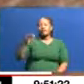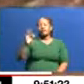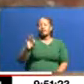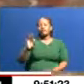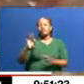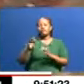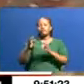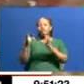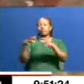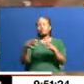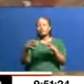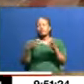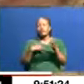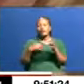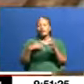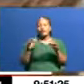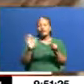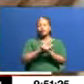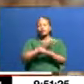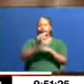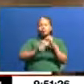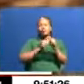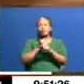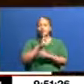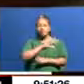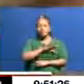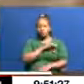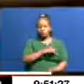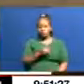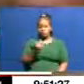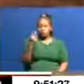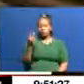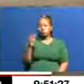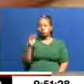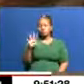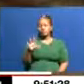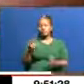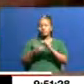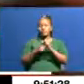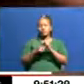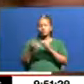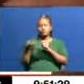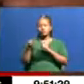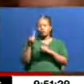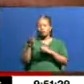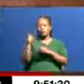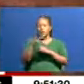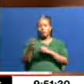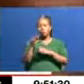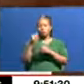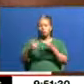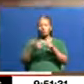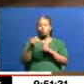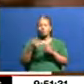to record a full-year net profit of 256.7 million shillings that was mainly driven by growth in total operating